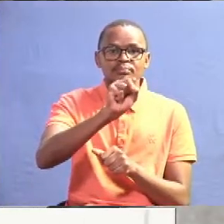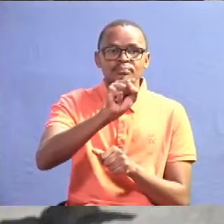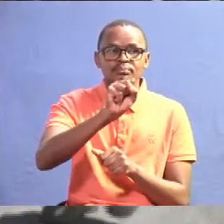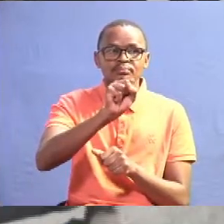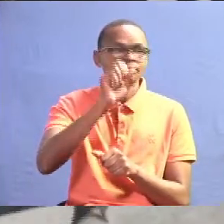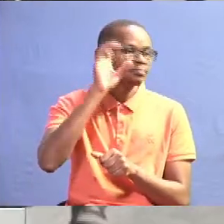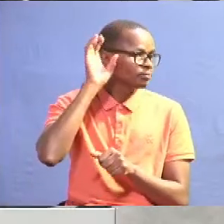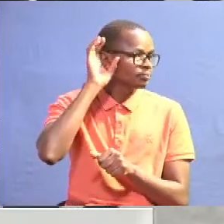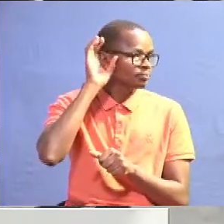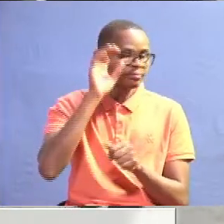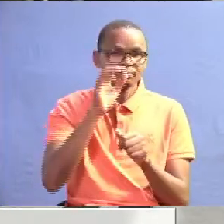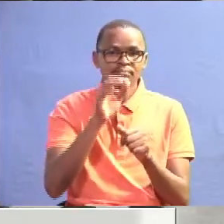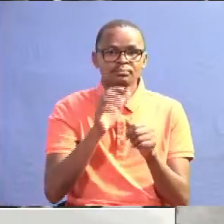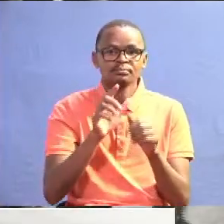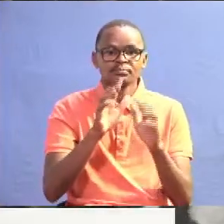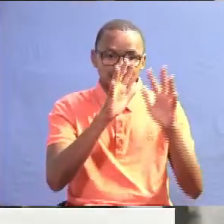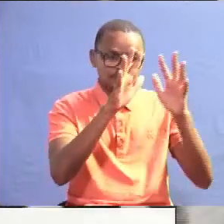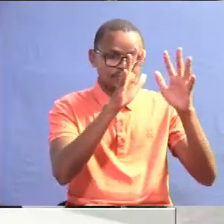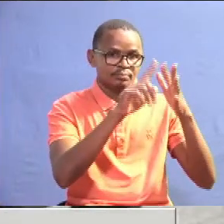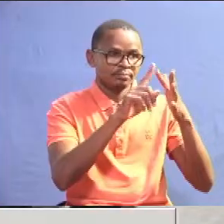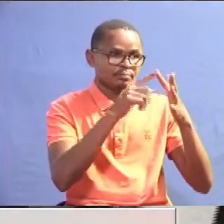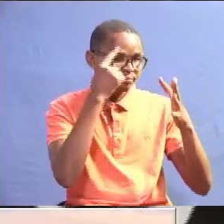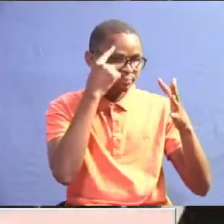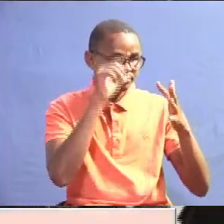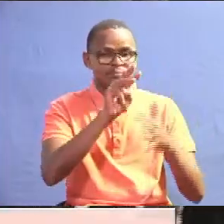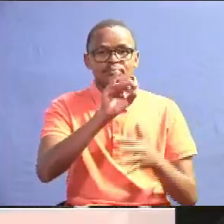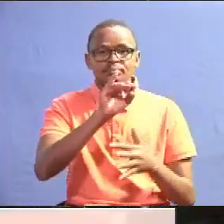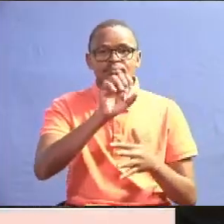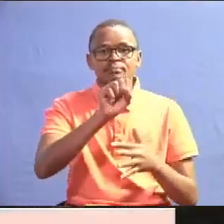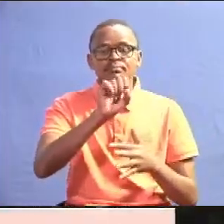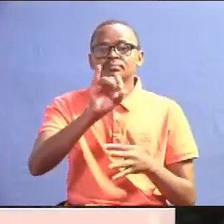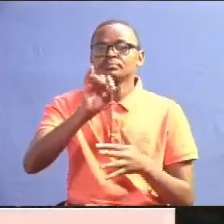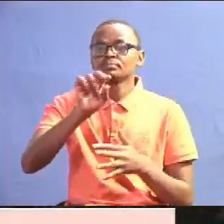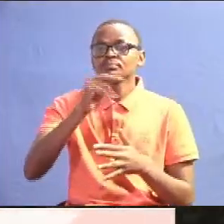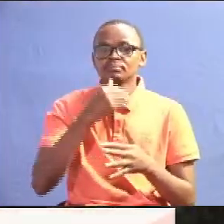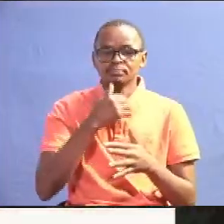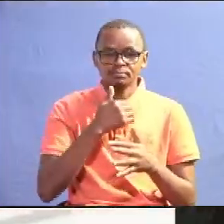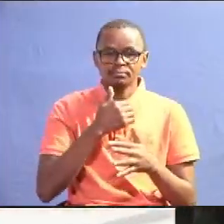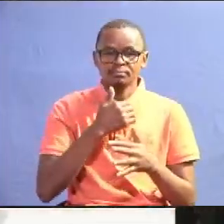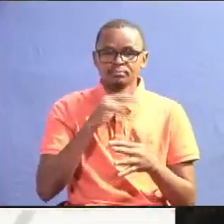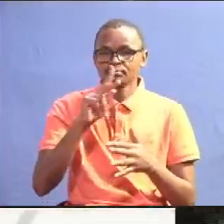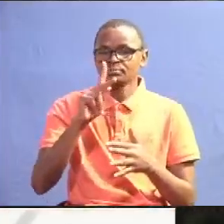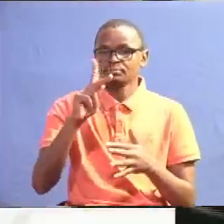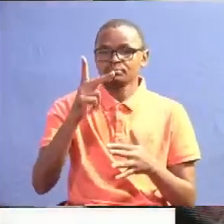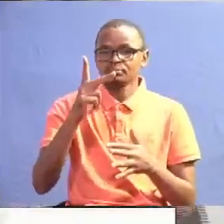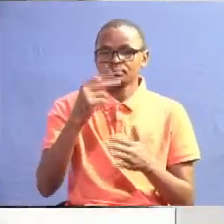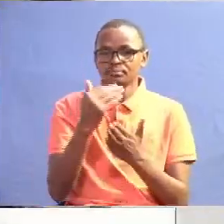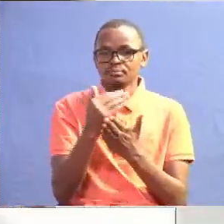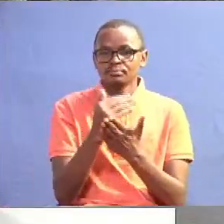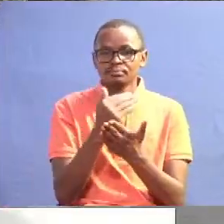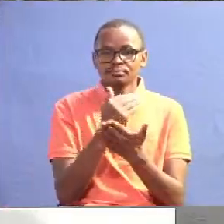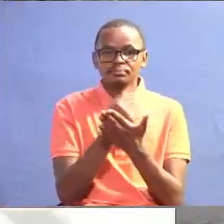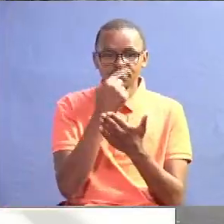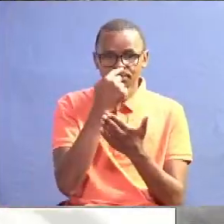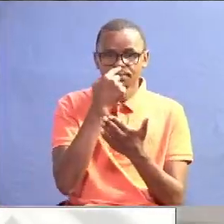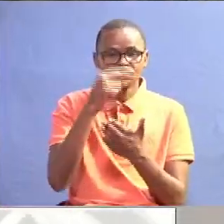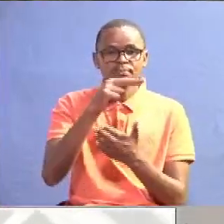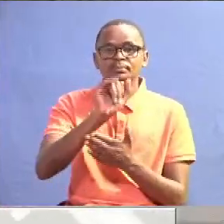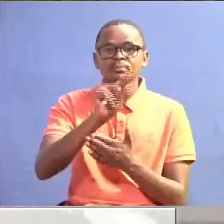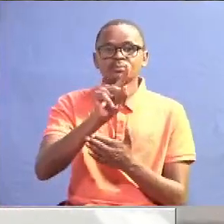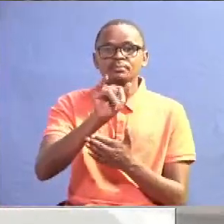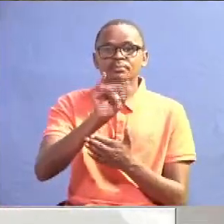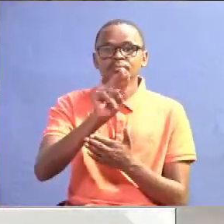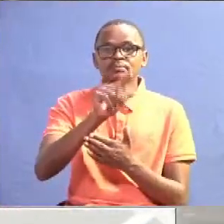hearing marked a pivotal moment for the mission's future, having praised Kenya's leadership role, hinting at a